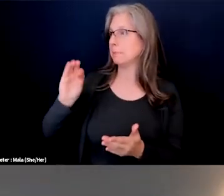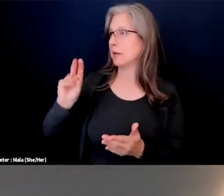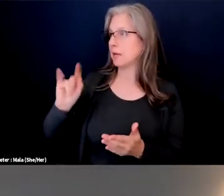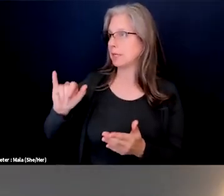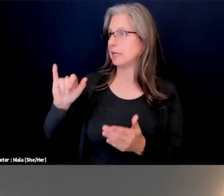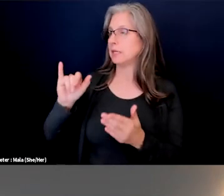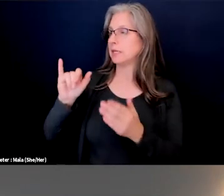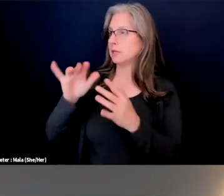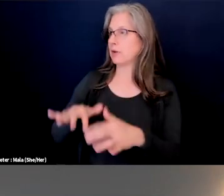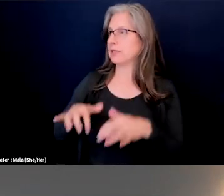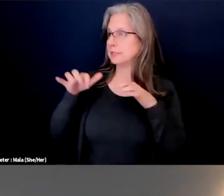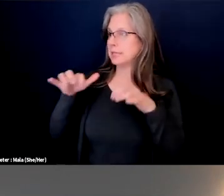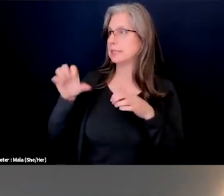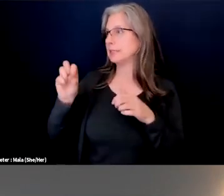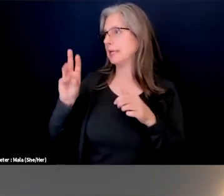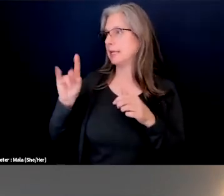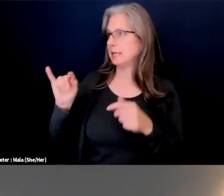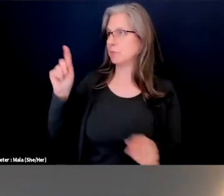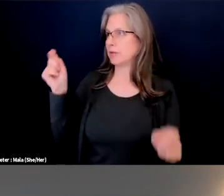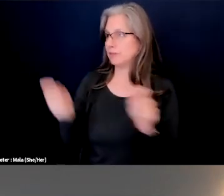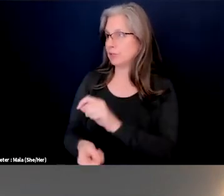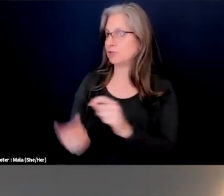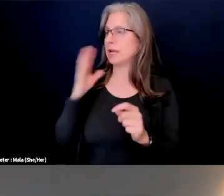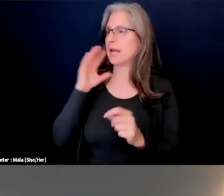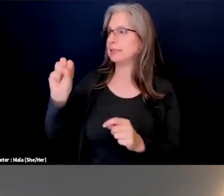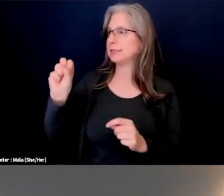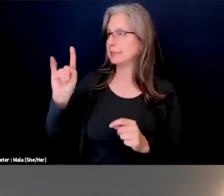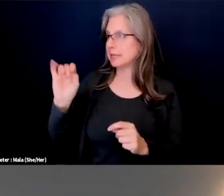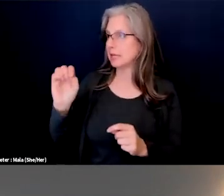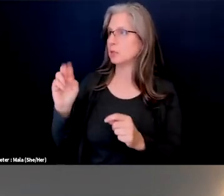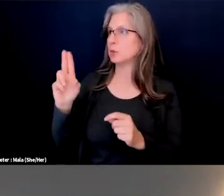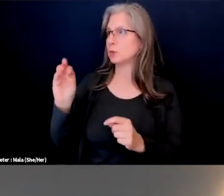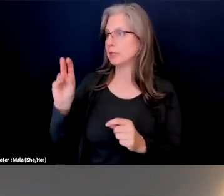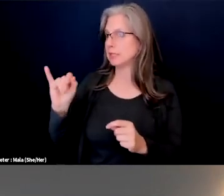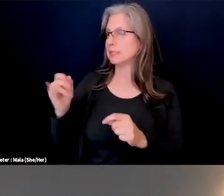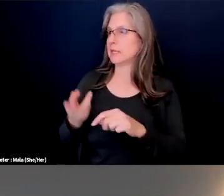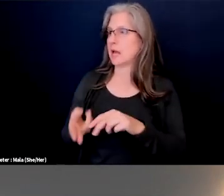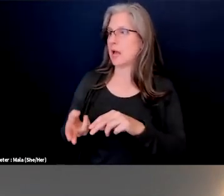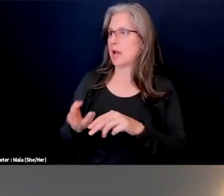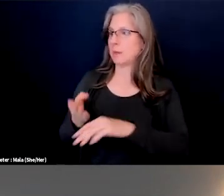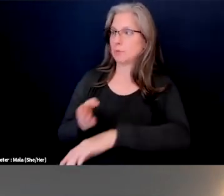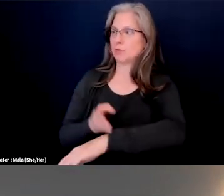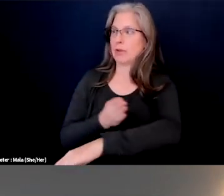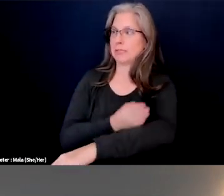Replacement, Stadium Renovation, and Site Utilities Upgrades Project?